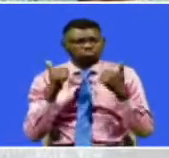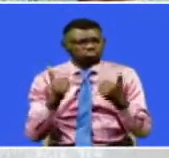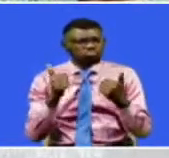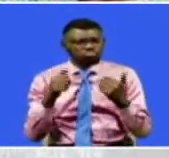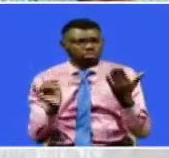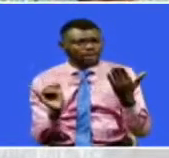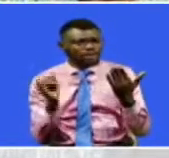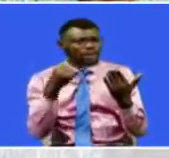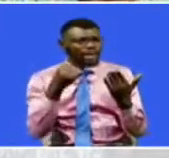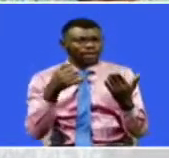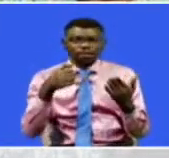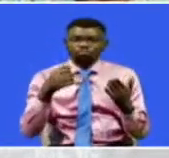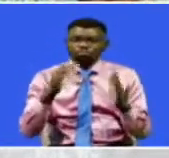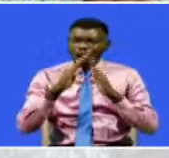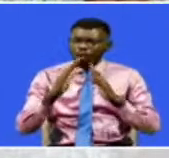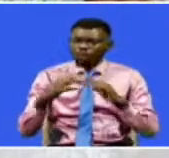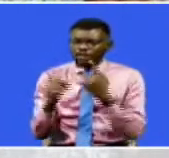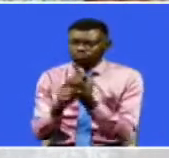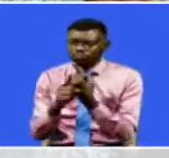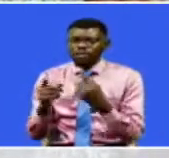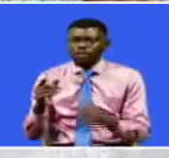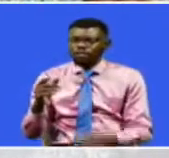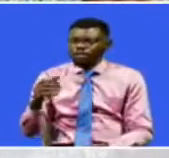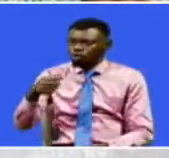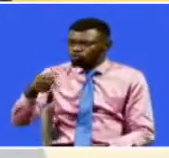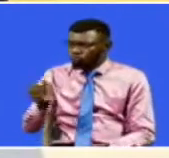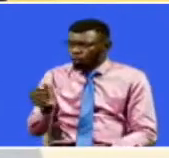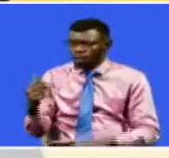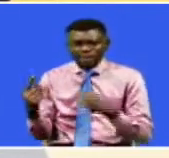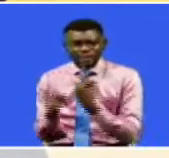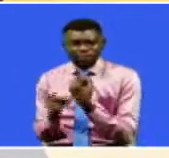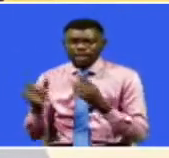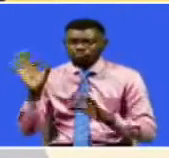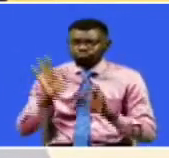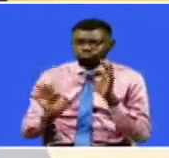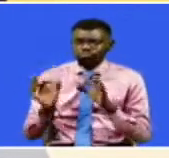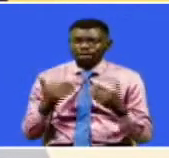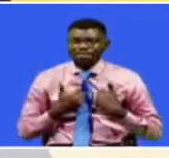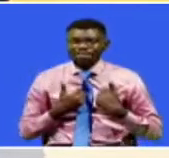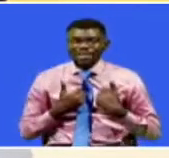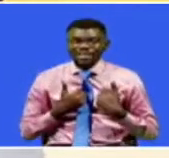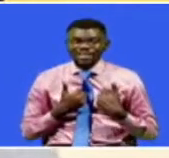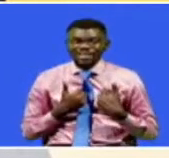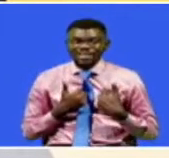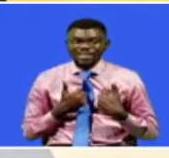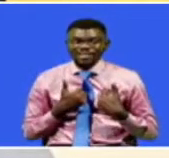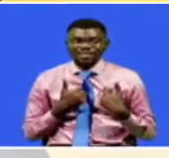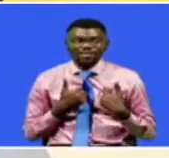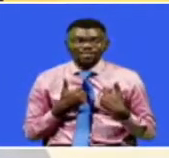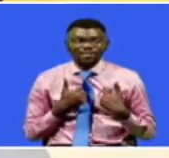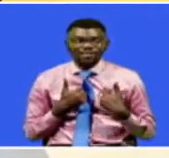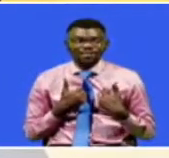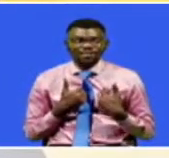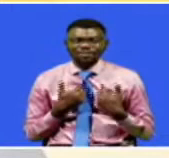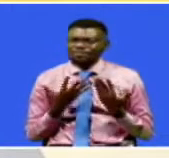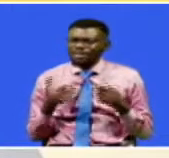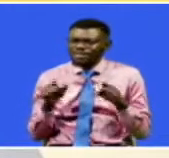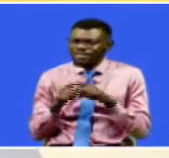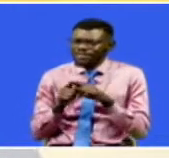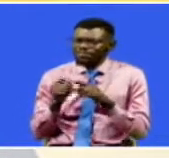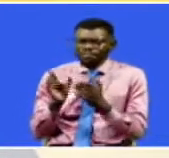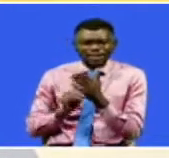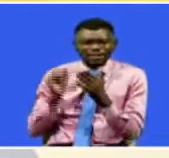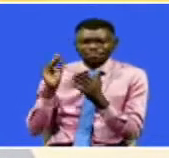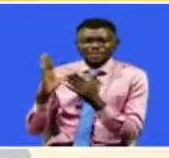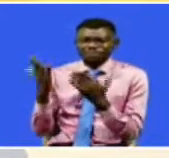from the other one. Every door is different from the other one. And the cost of a designer is the cost of a designer. It's very